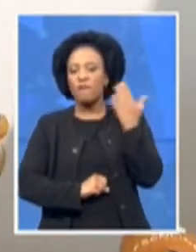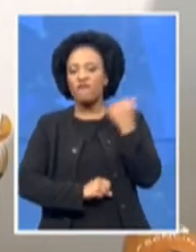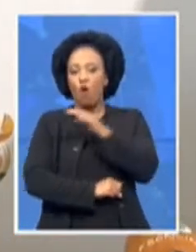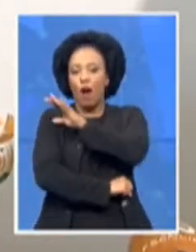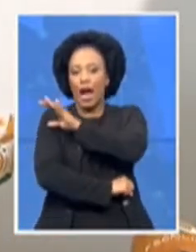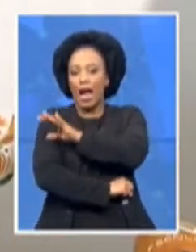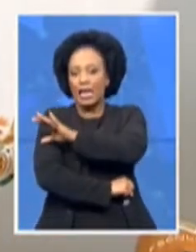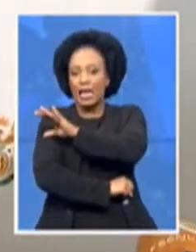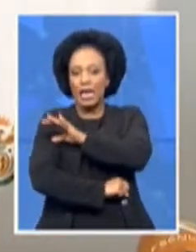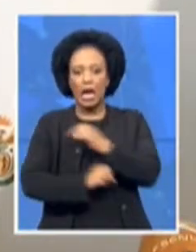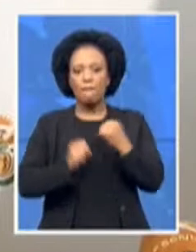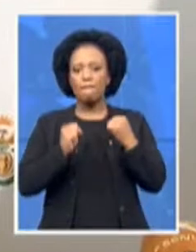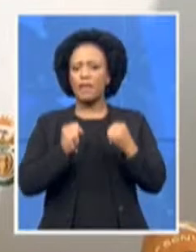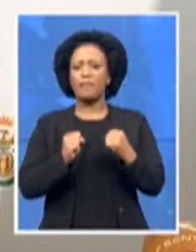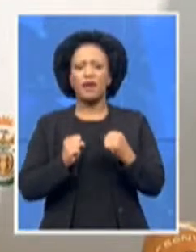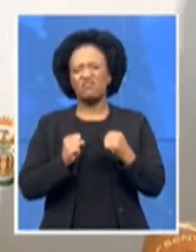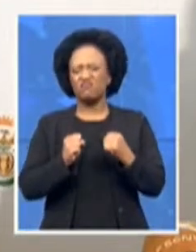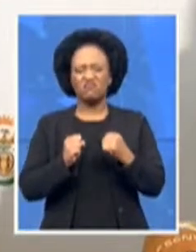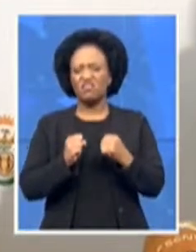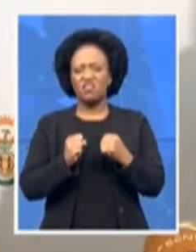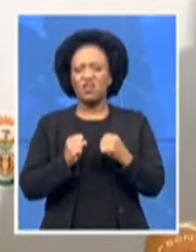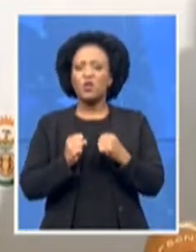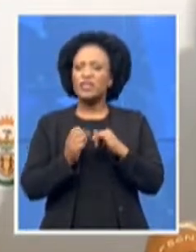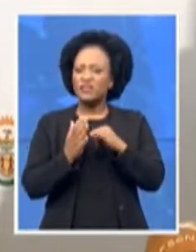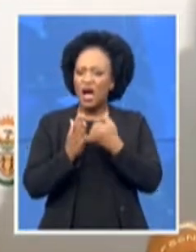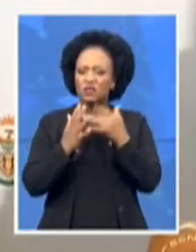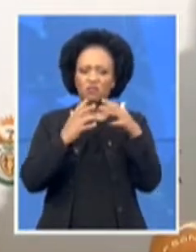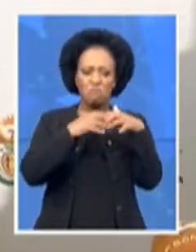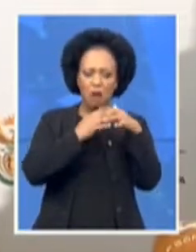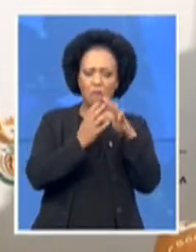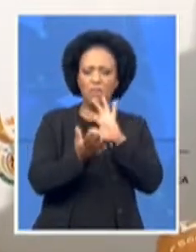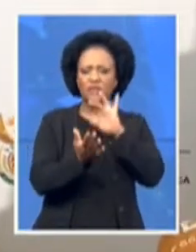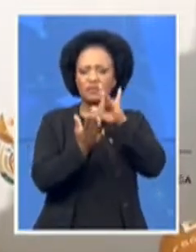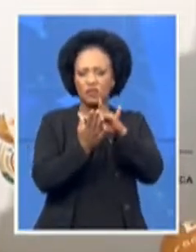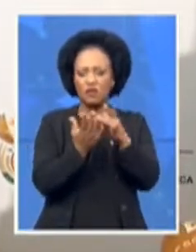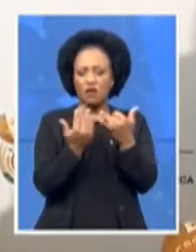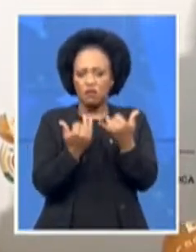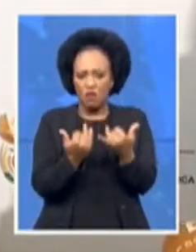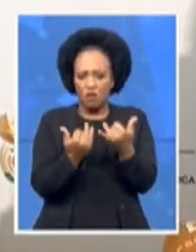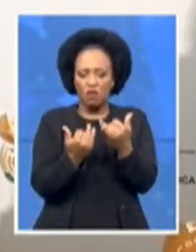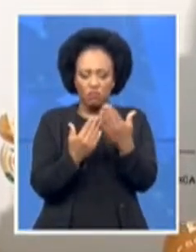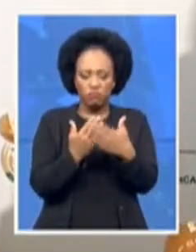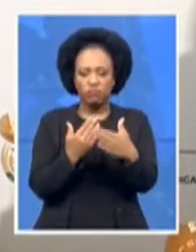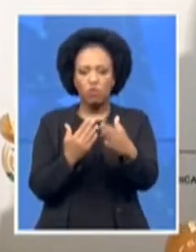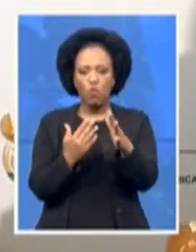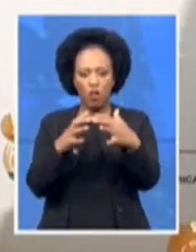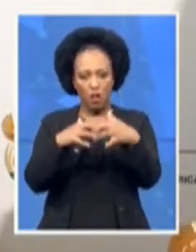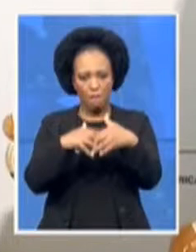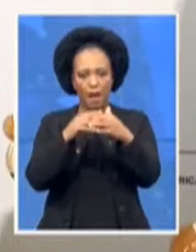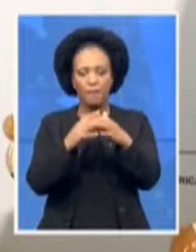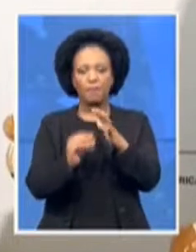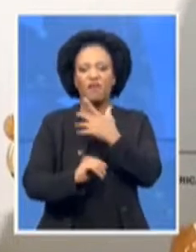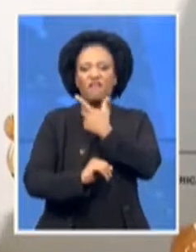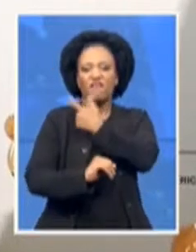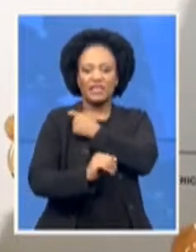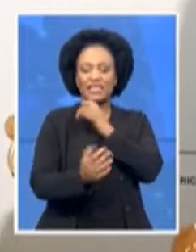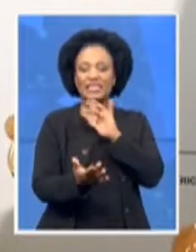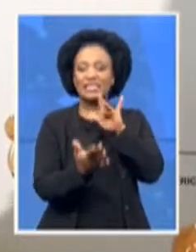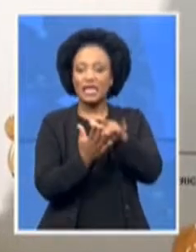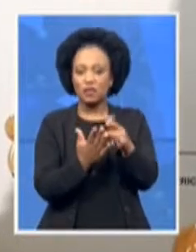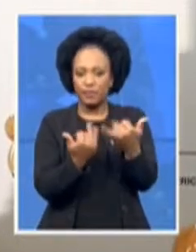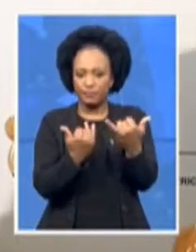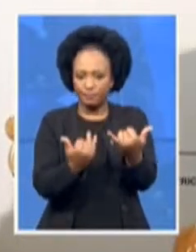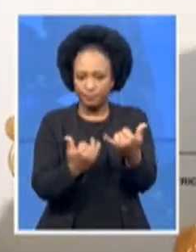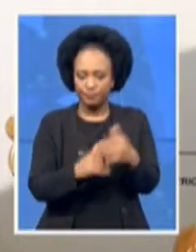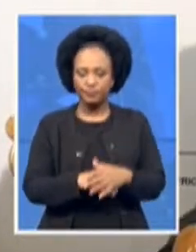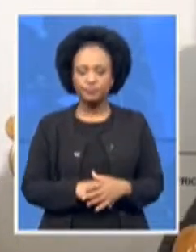vaccinating centers, but all of them, our clinics are going to be vaccinating centers now. In order for us to reach our